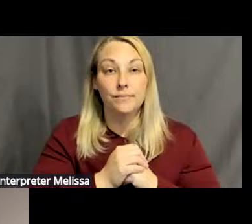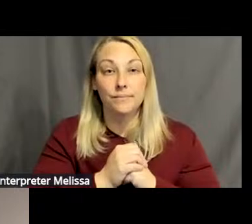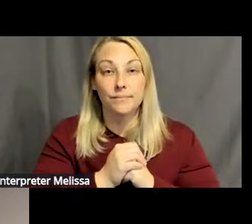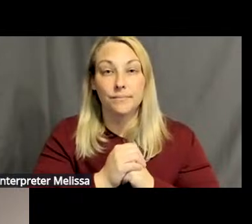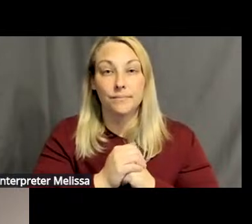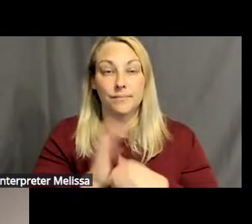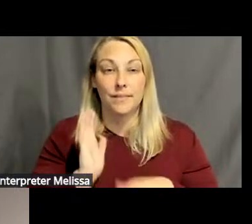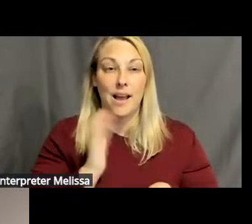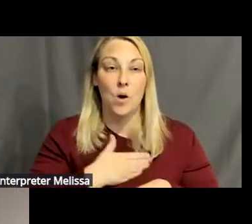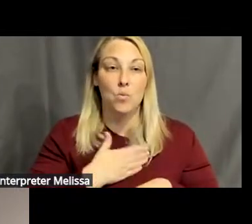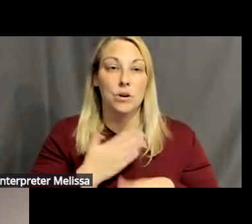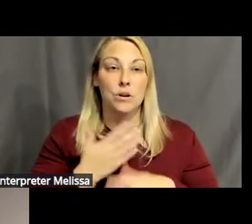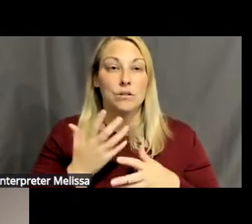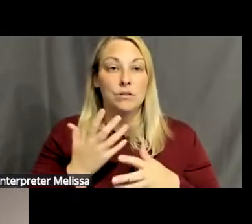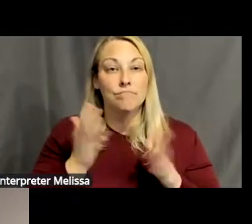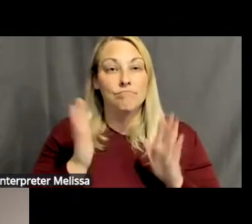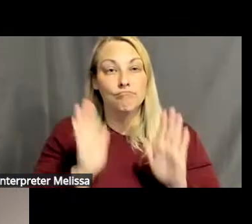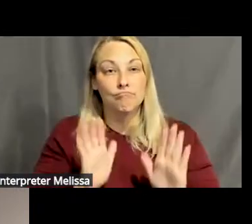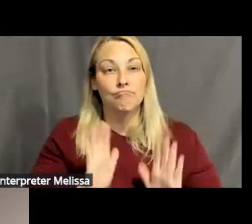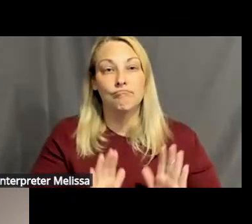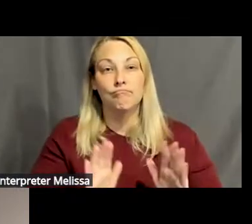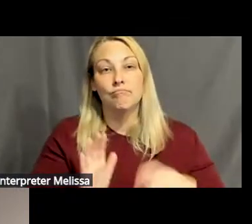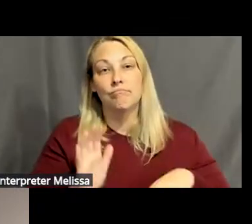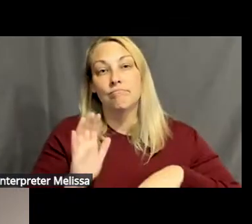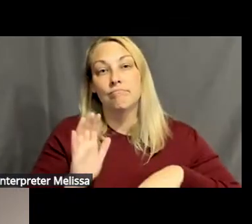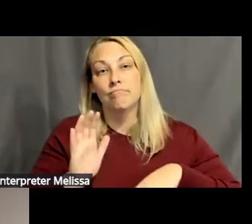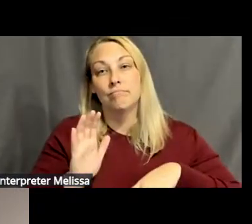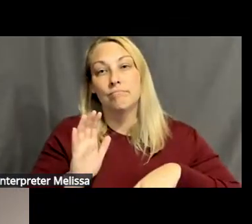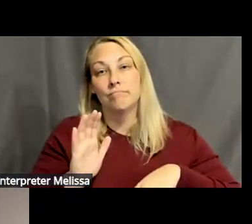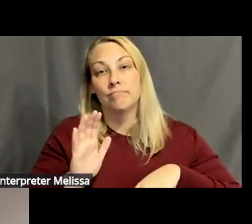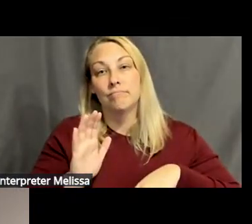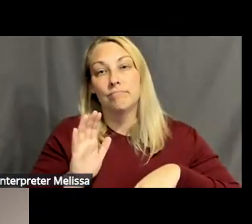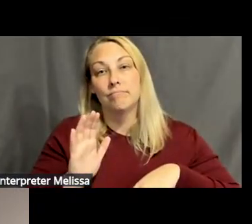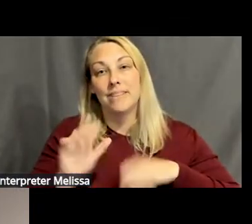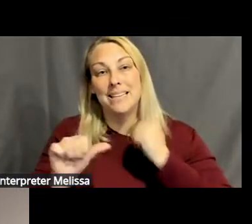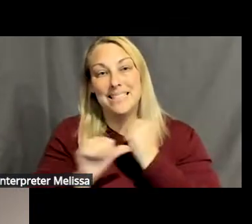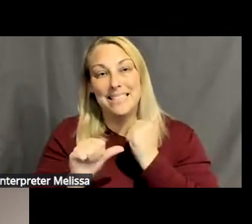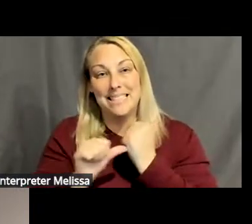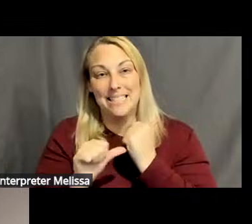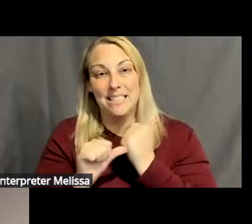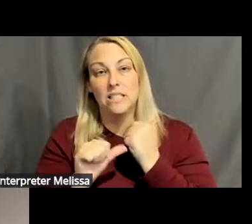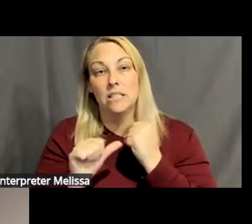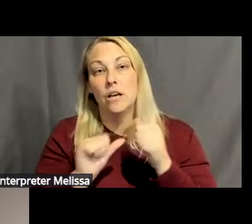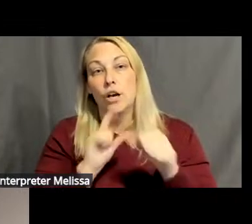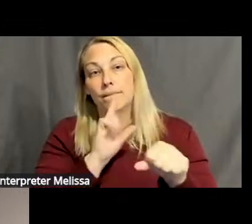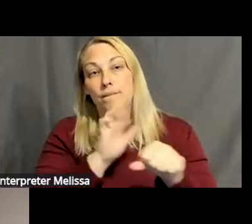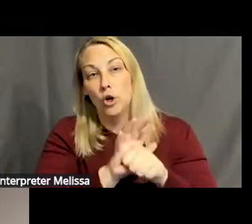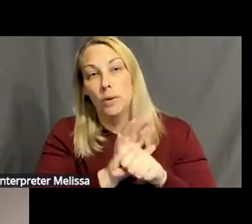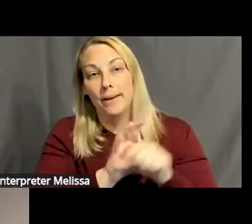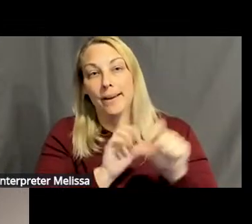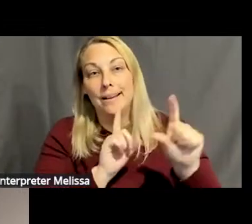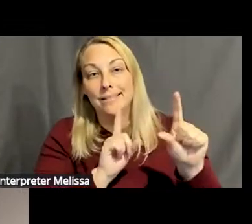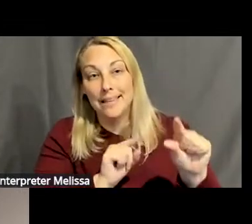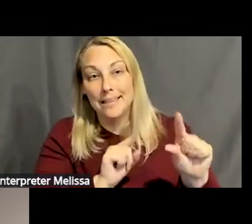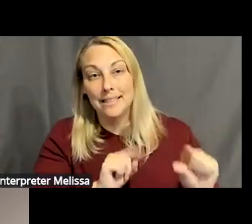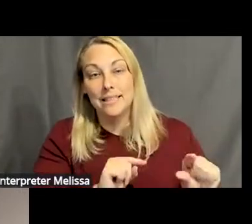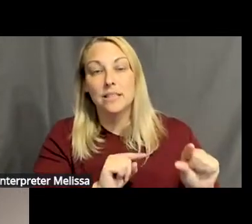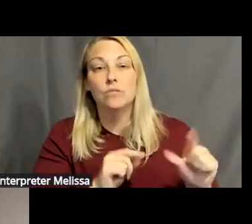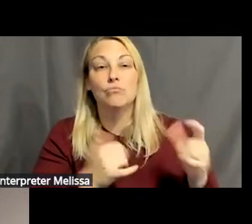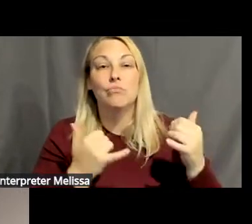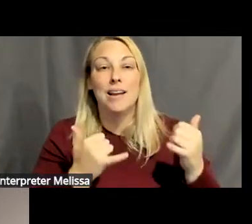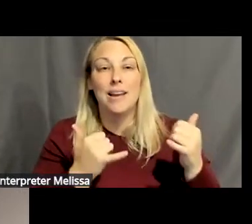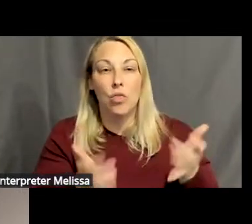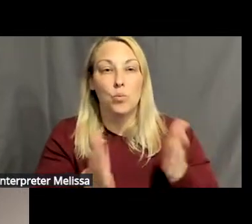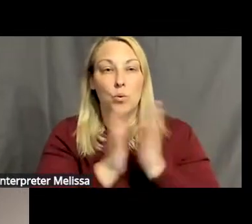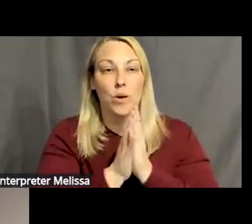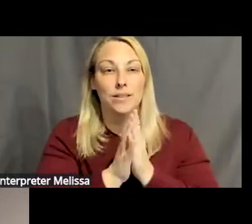assistant confirming attendance, we'll go ahead and actually move to We'll skip over our requested presentation as